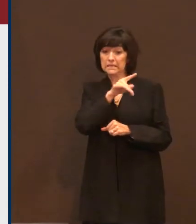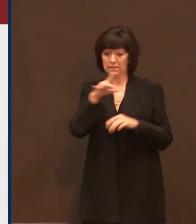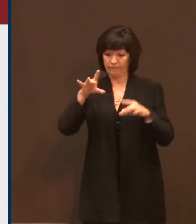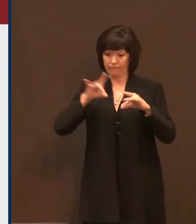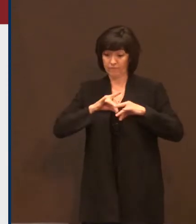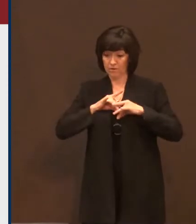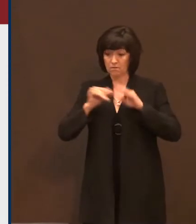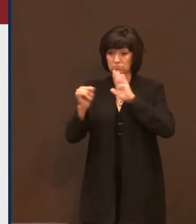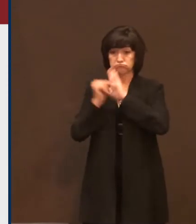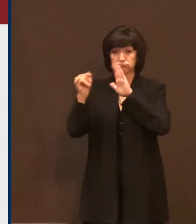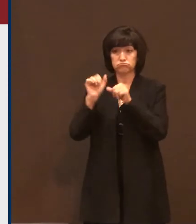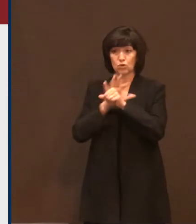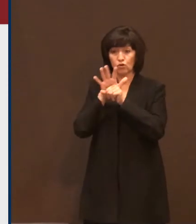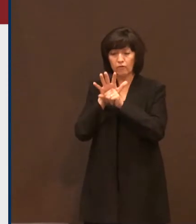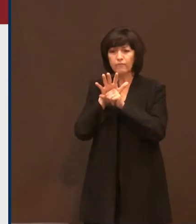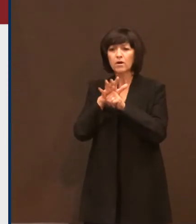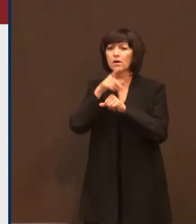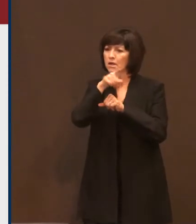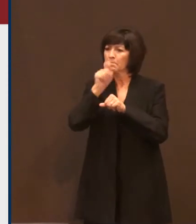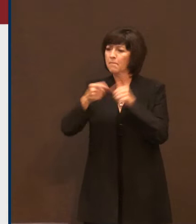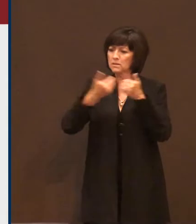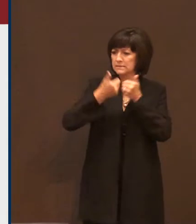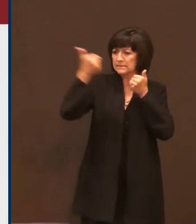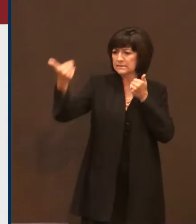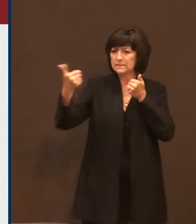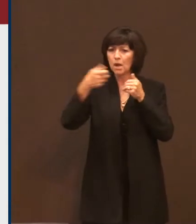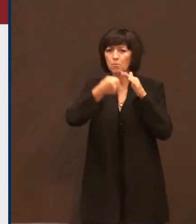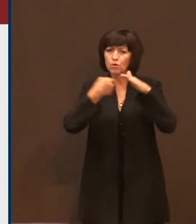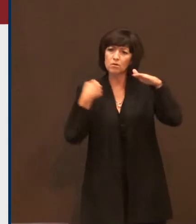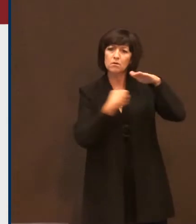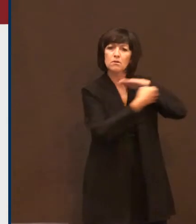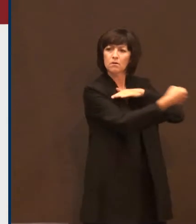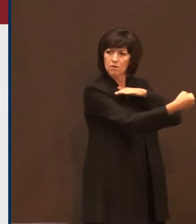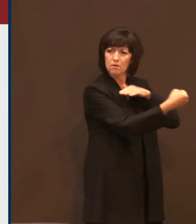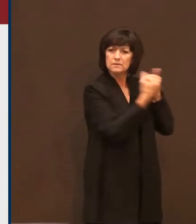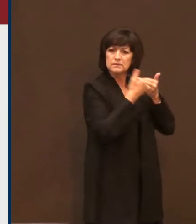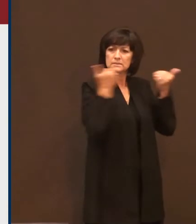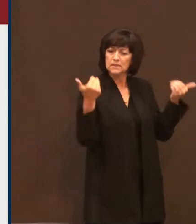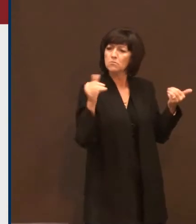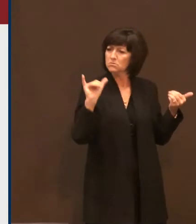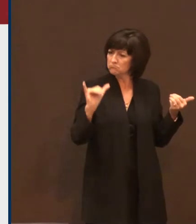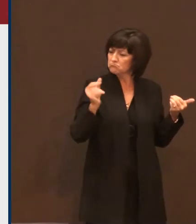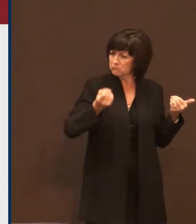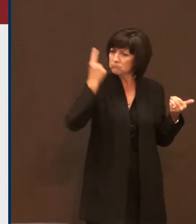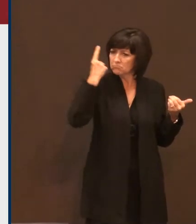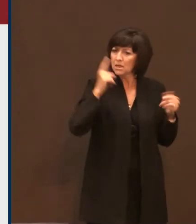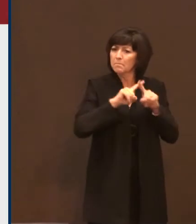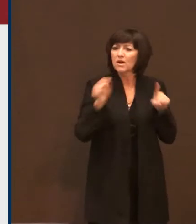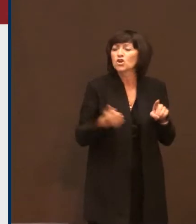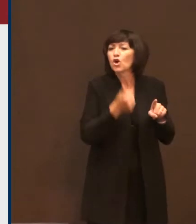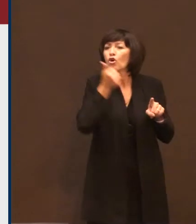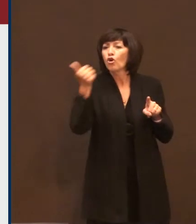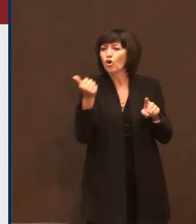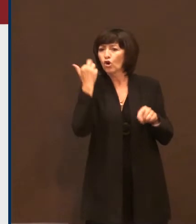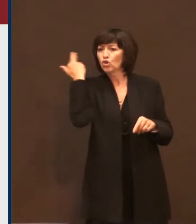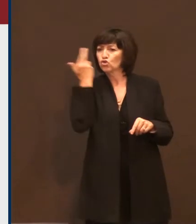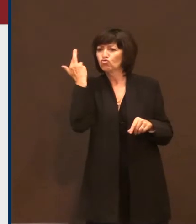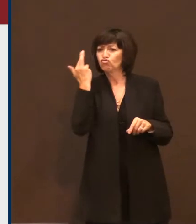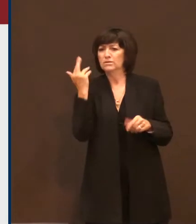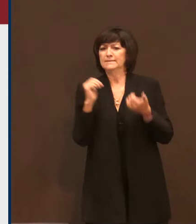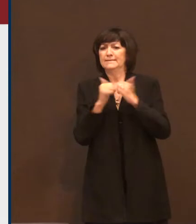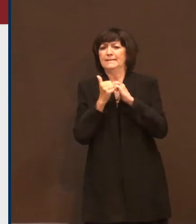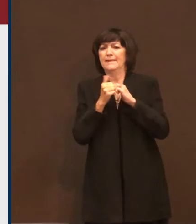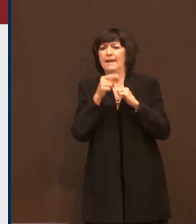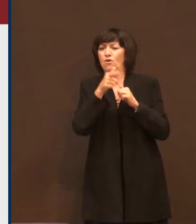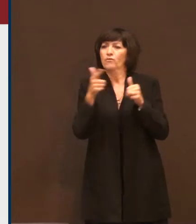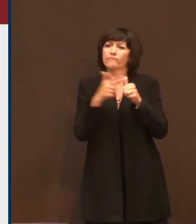when needed, as well as access to care, but also addresses the social determinants of health that are impacted by COVID-19.